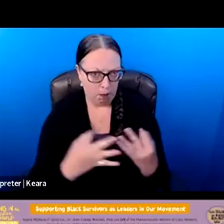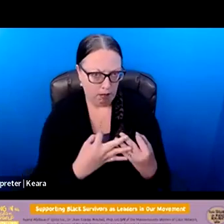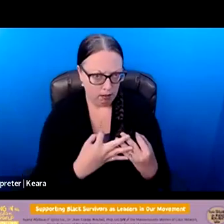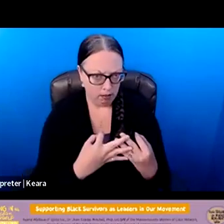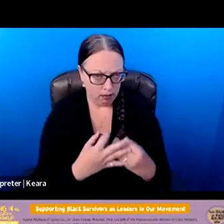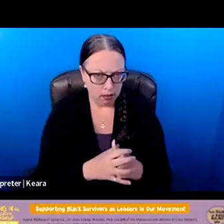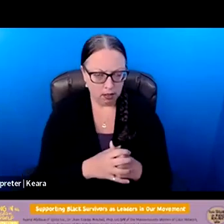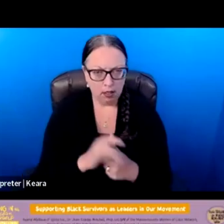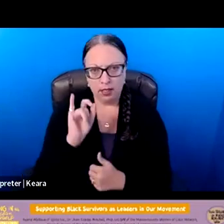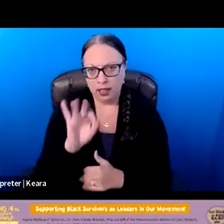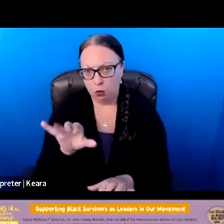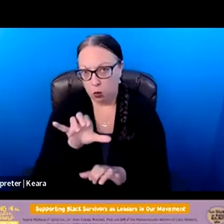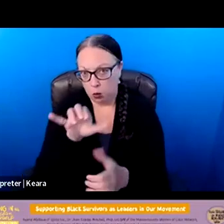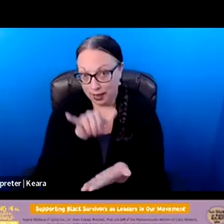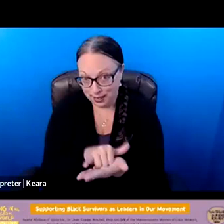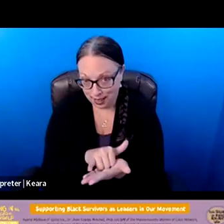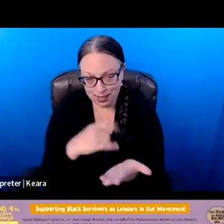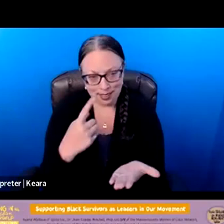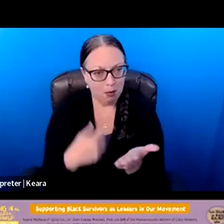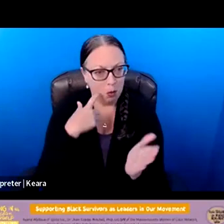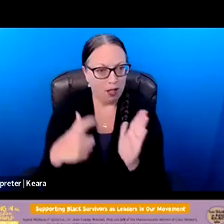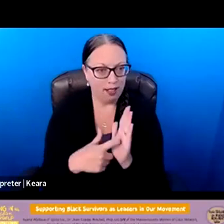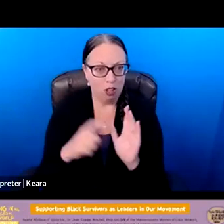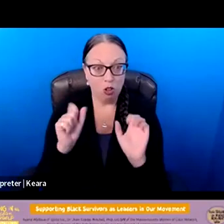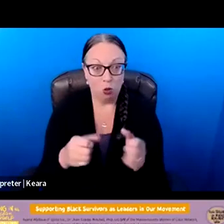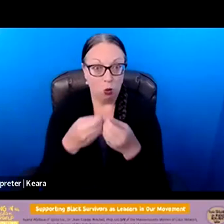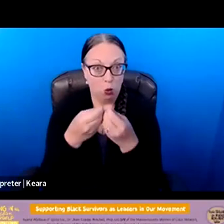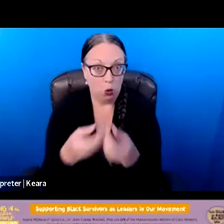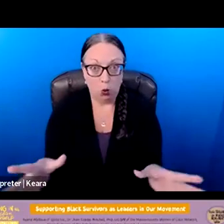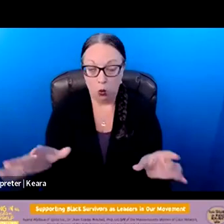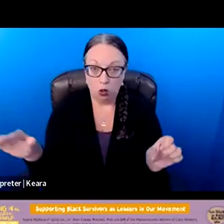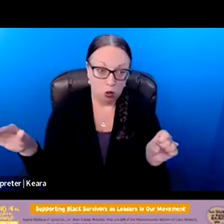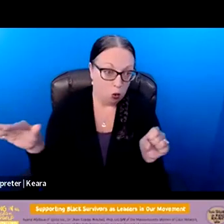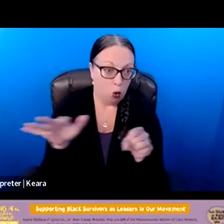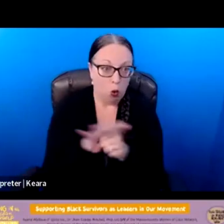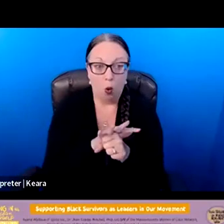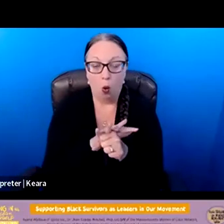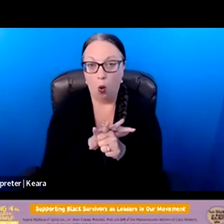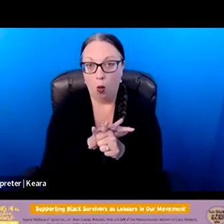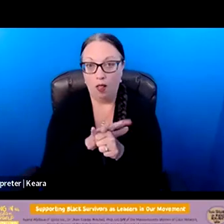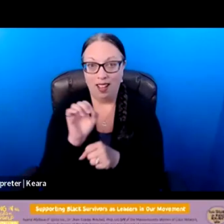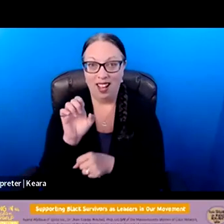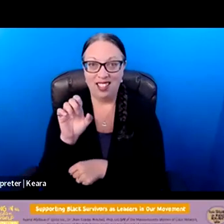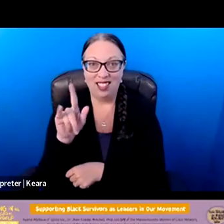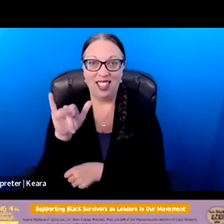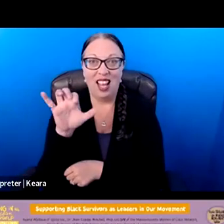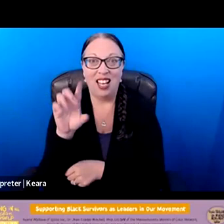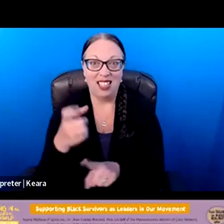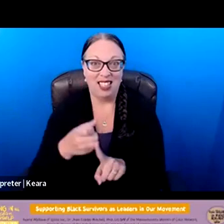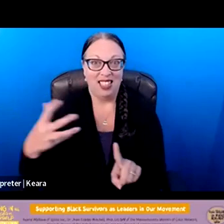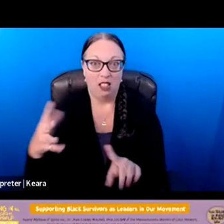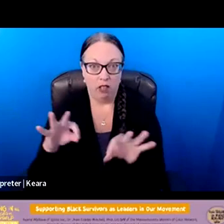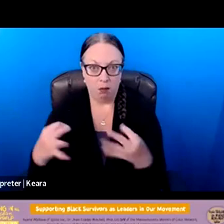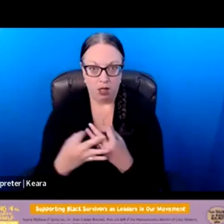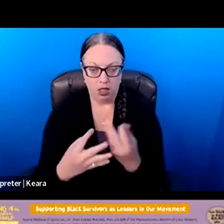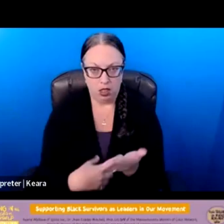are doing that, sometimes you recognize you could lose your entire extended family sometimes. So one has